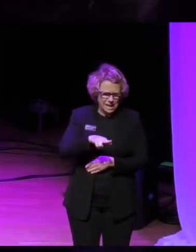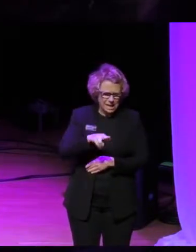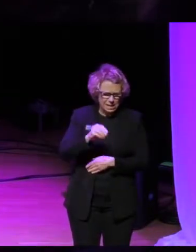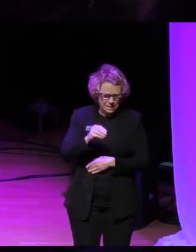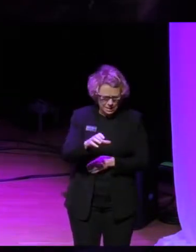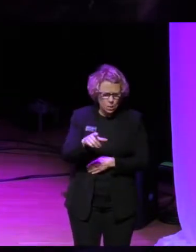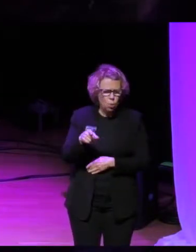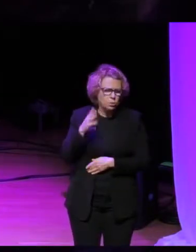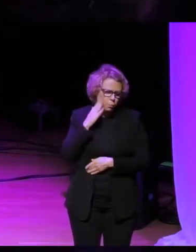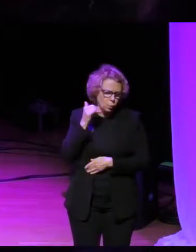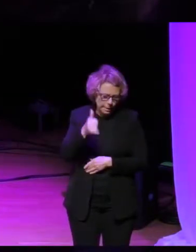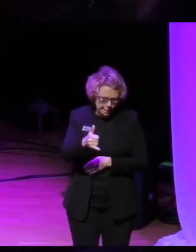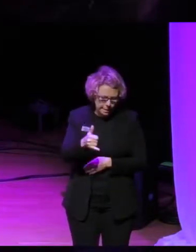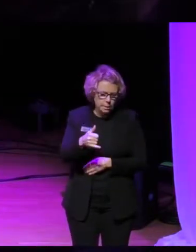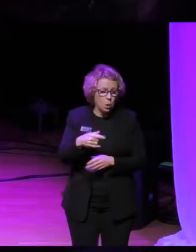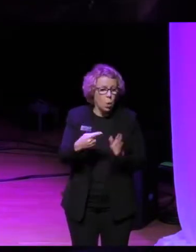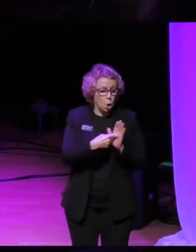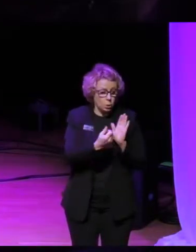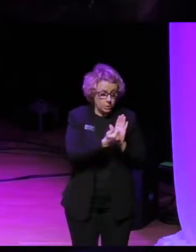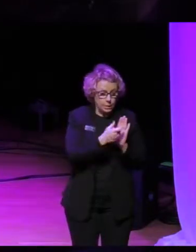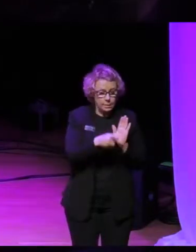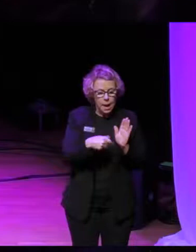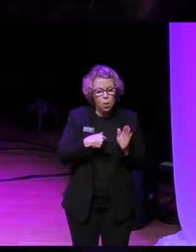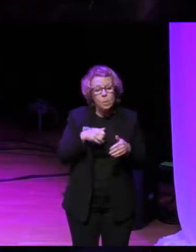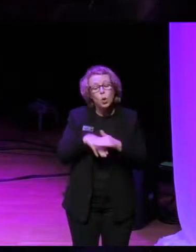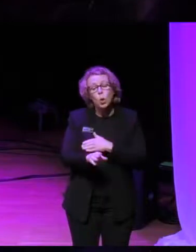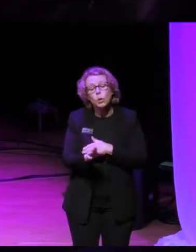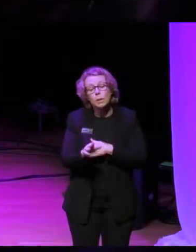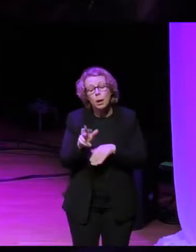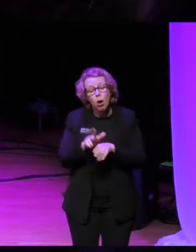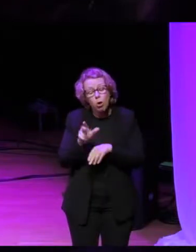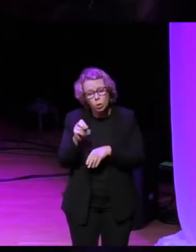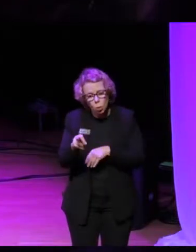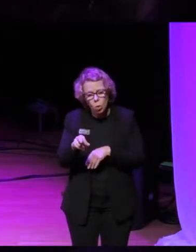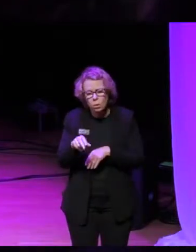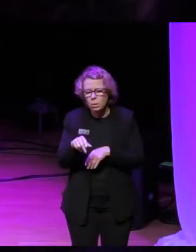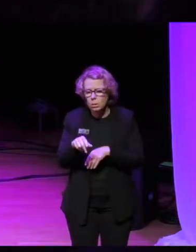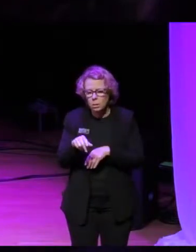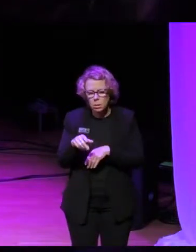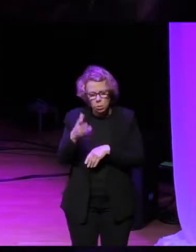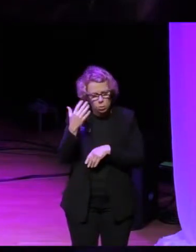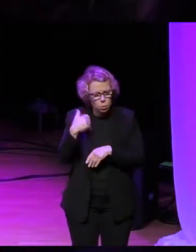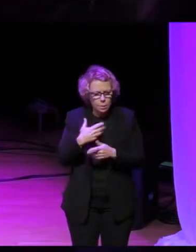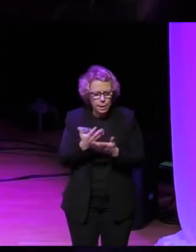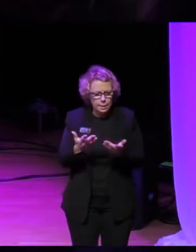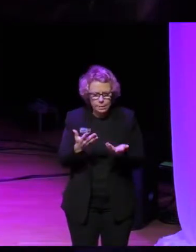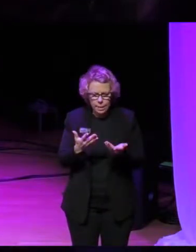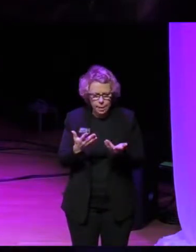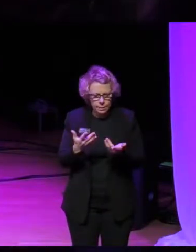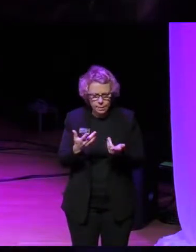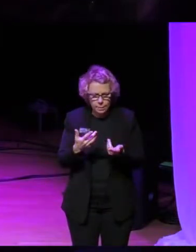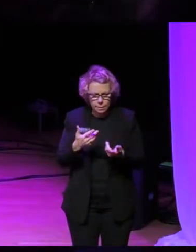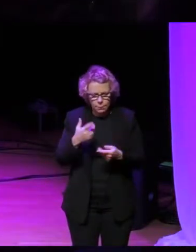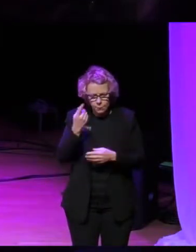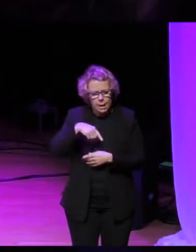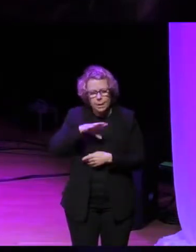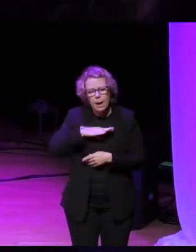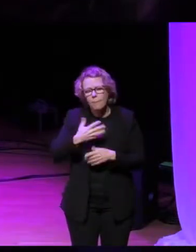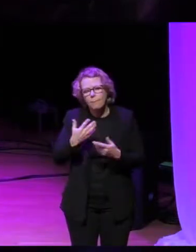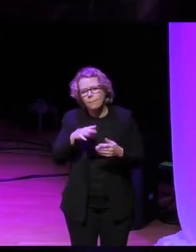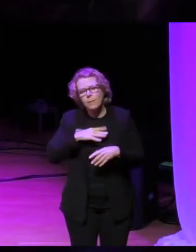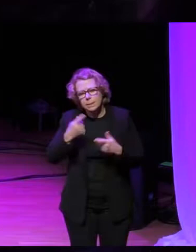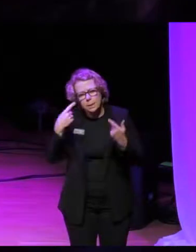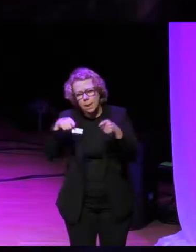held in Texas, under Texas law, if you're a minor and you cannot get parental consent, and in her case, she